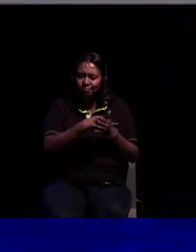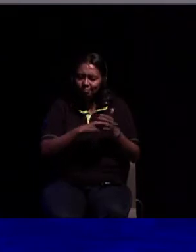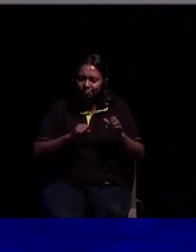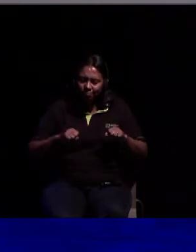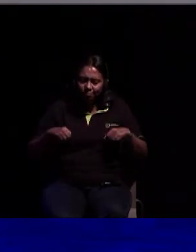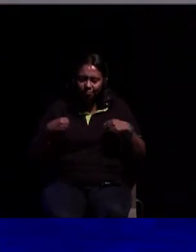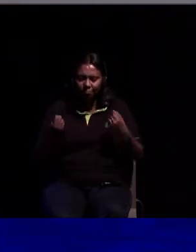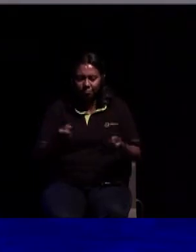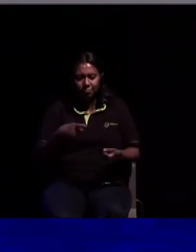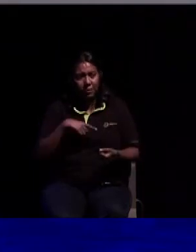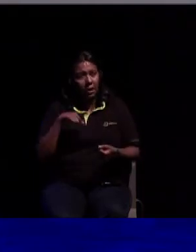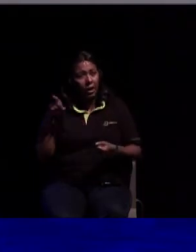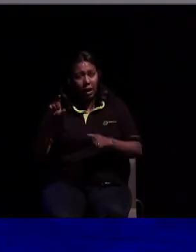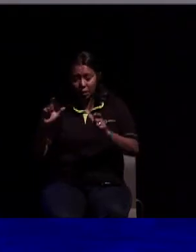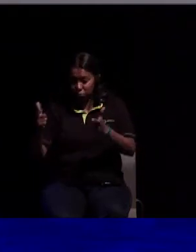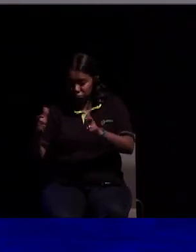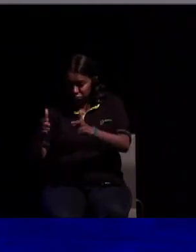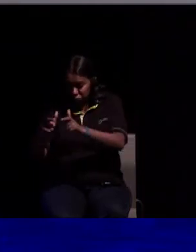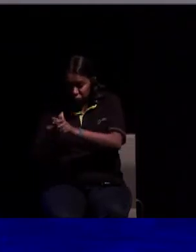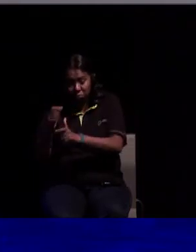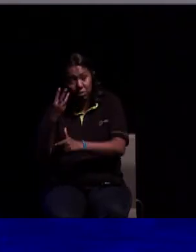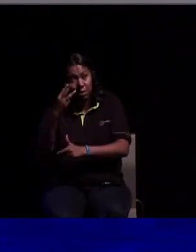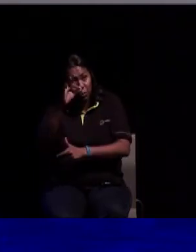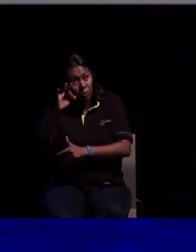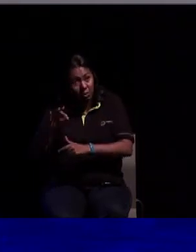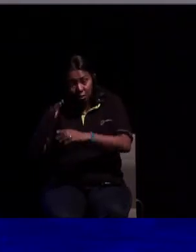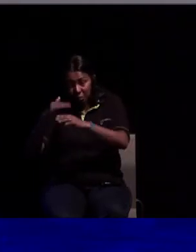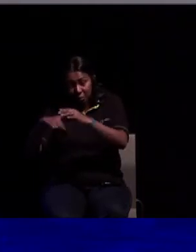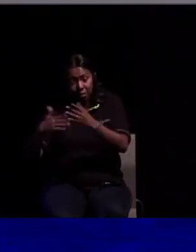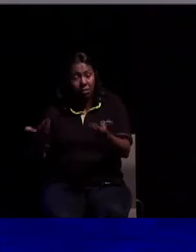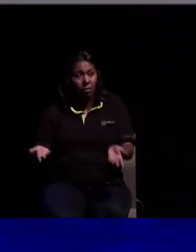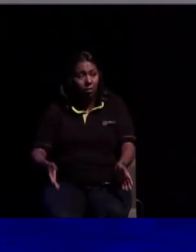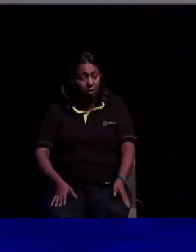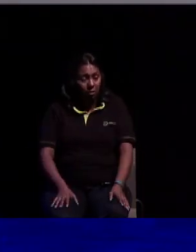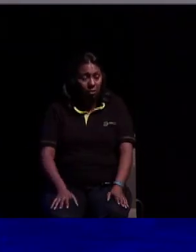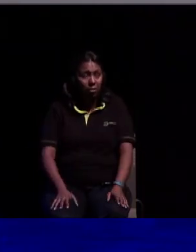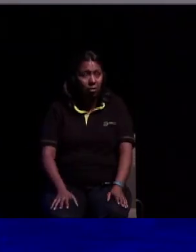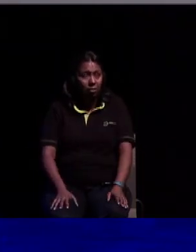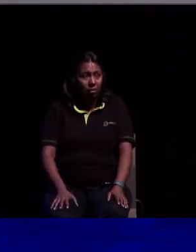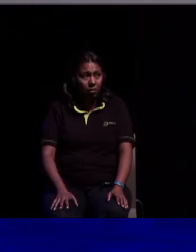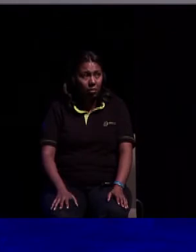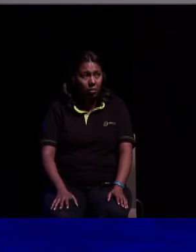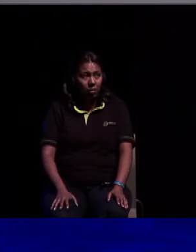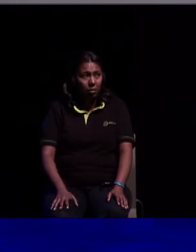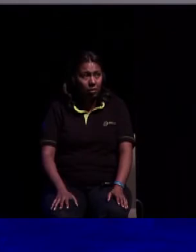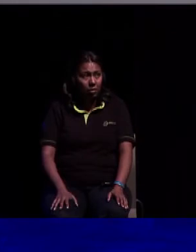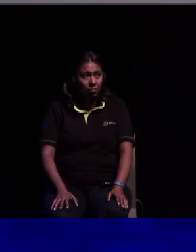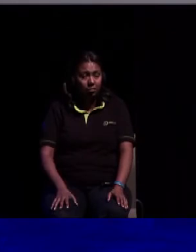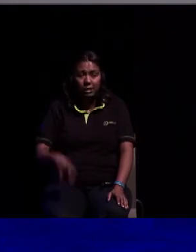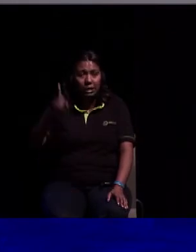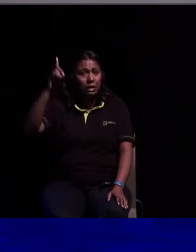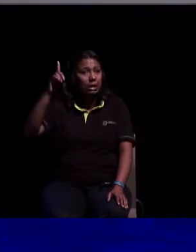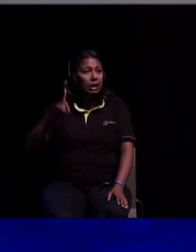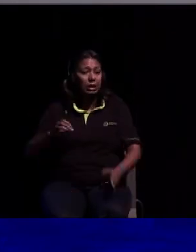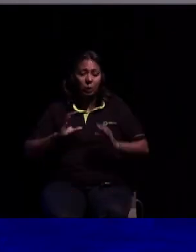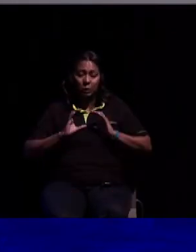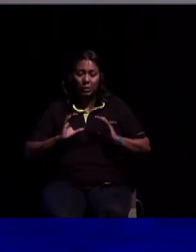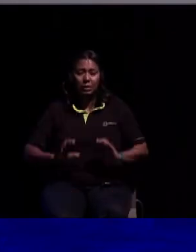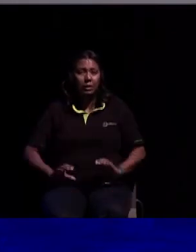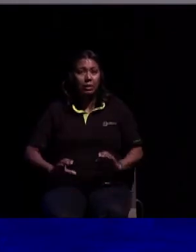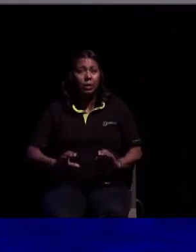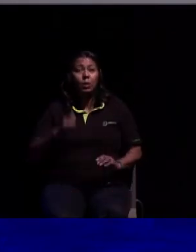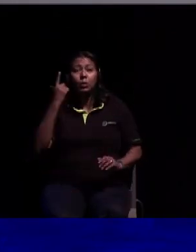less than 3% of the total population. And they only got the rights of citizenship in 1967, so it's very